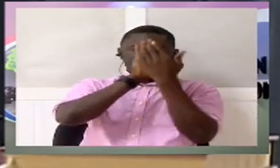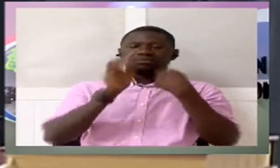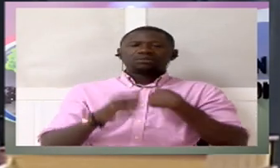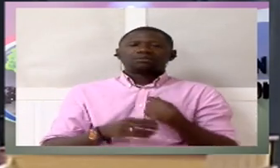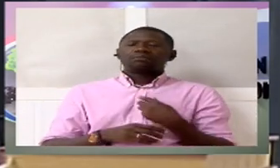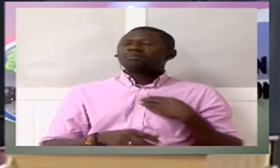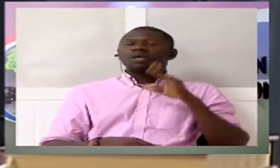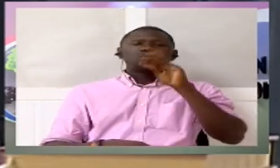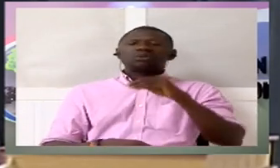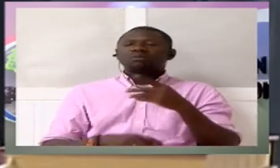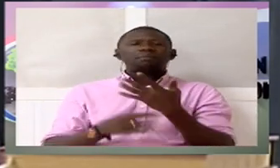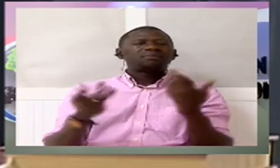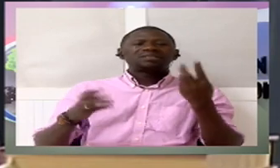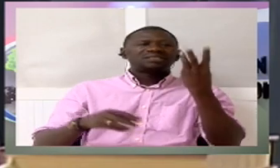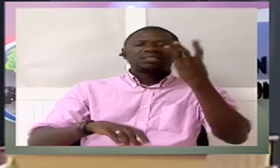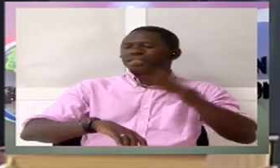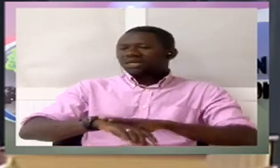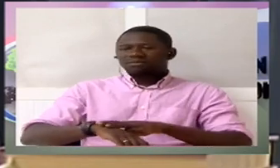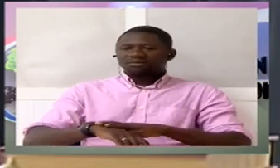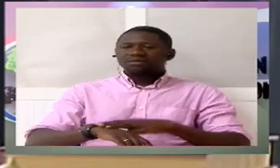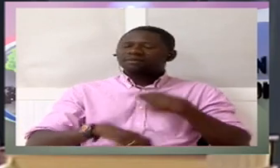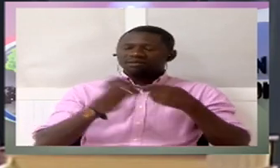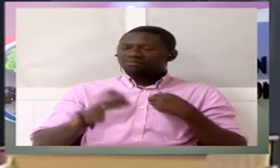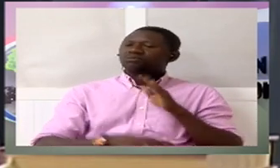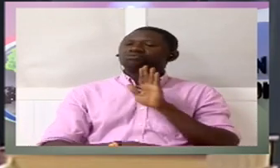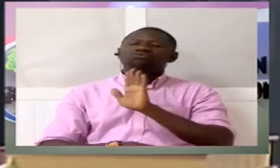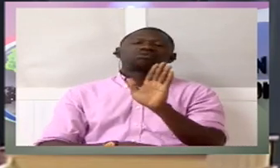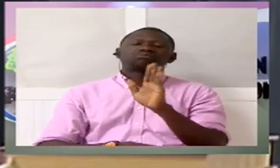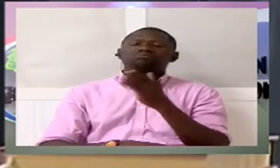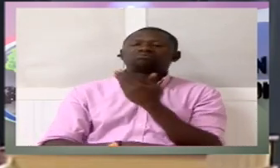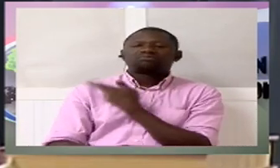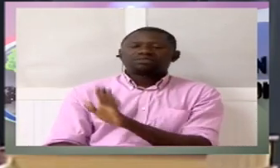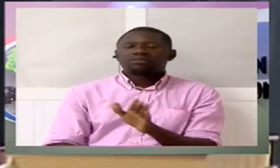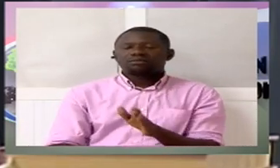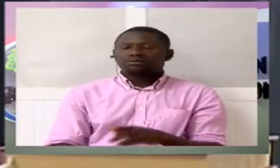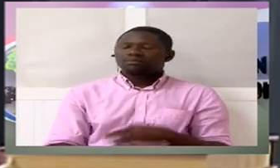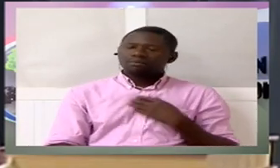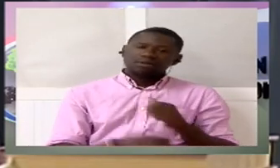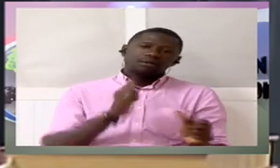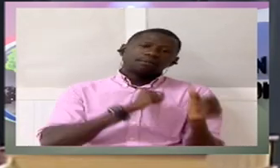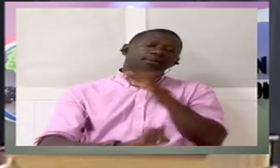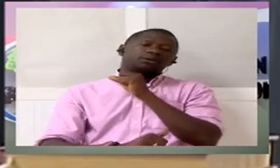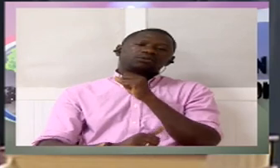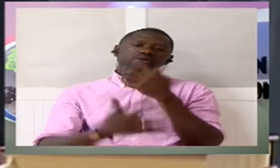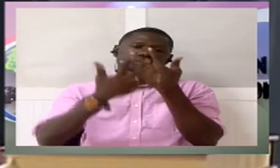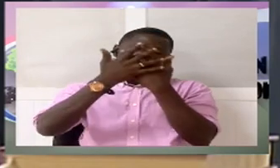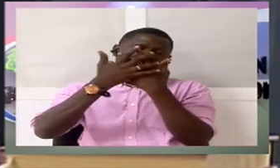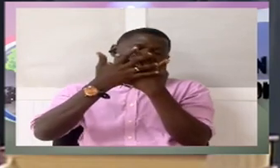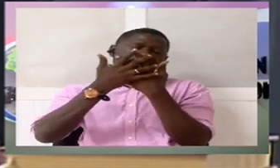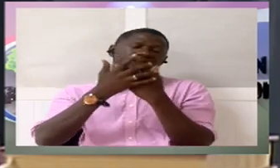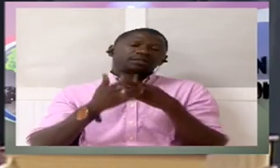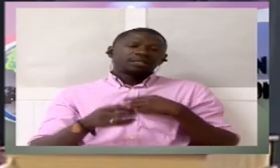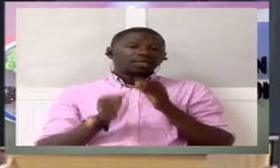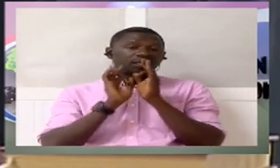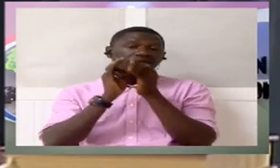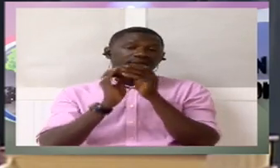almost 3 times. Not an hour stop. And then I stopped. Murta prison. I returned to the prisons. For David, yeah.